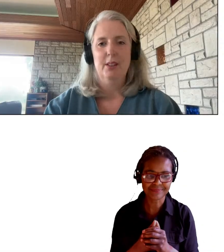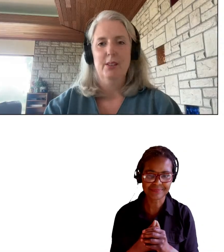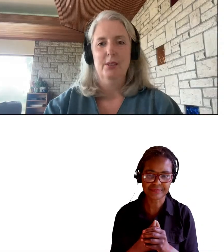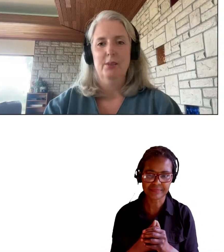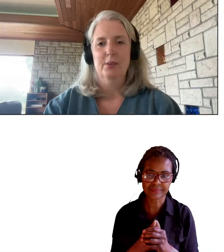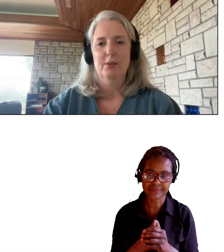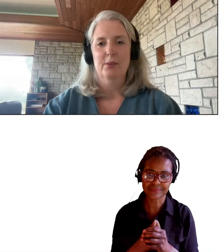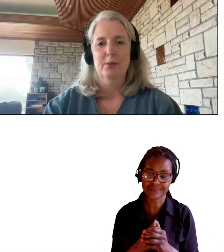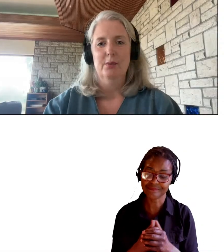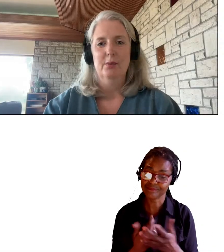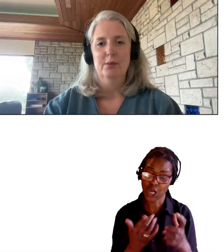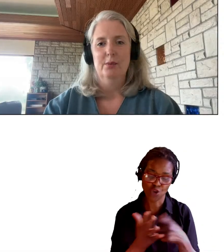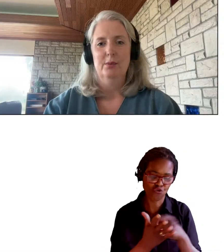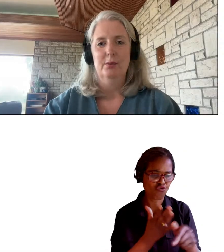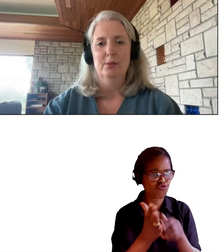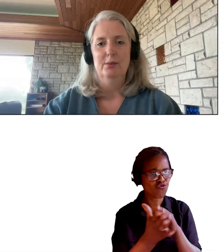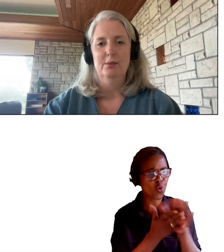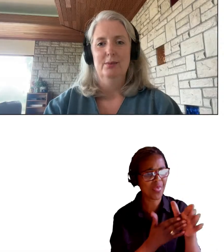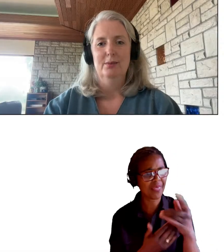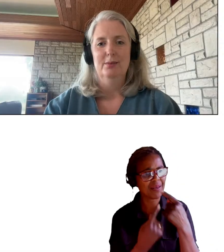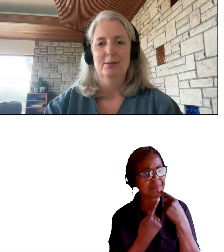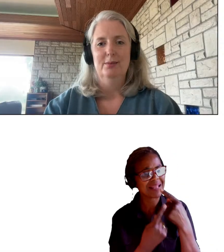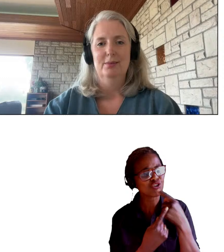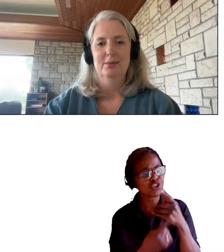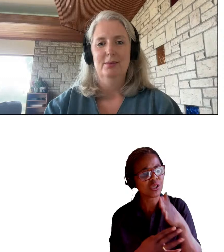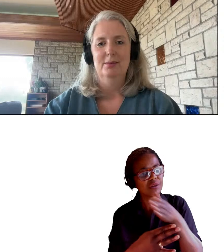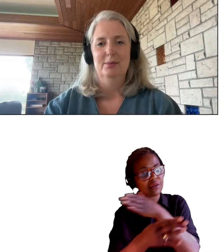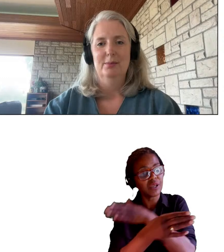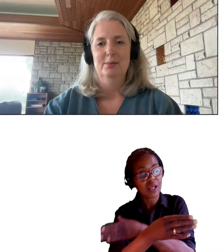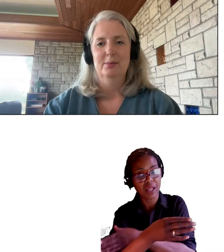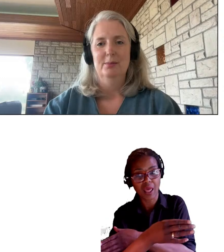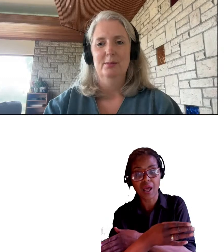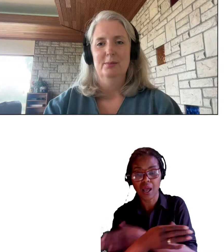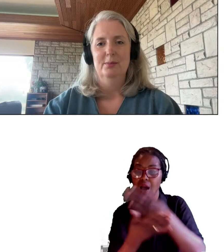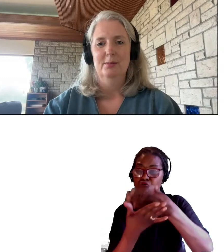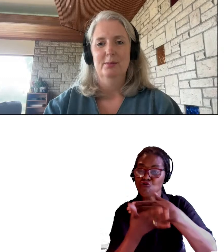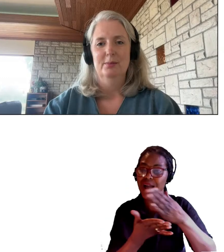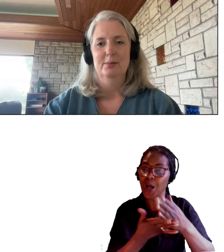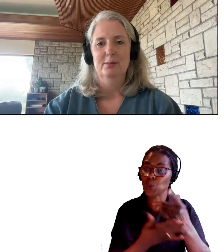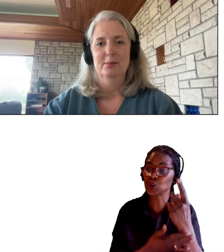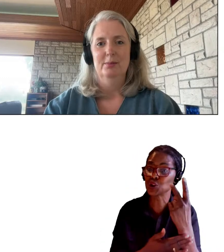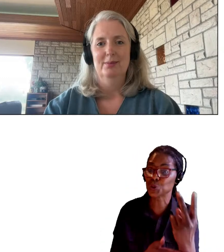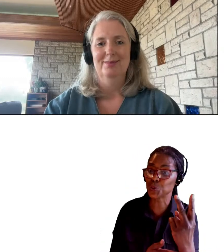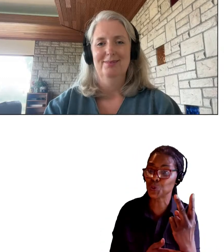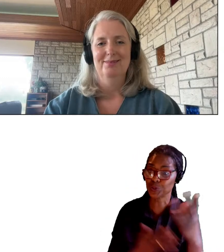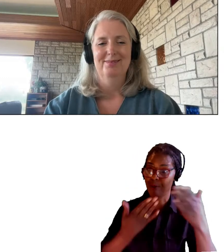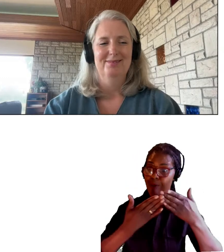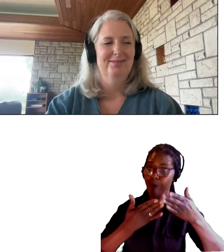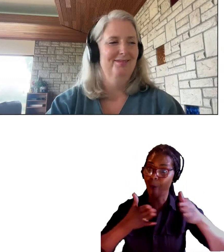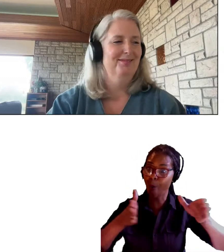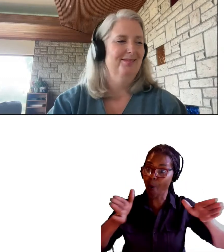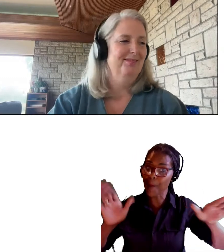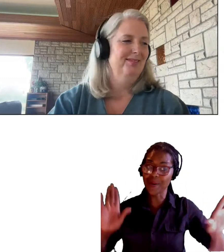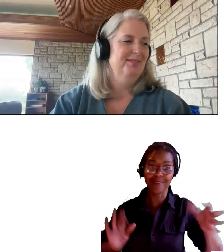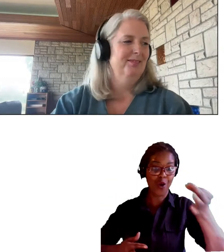Yeah, Ruth mentioned it earlier, and round 2 is now open. It's